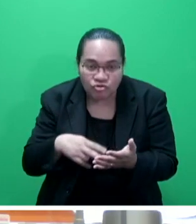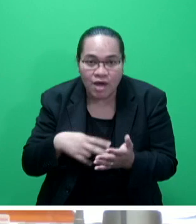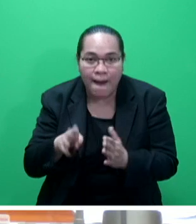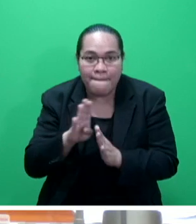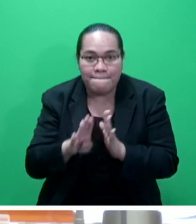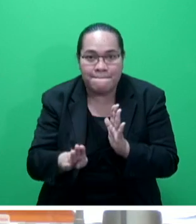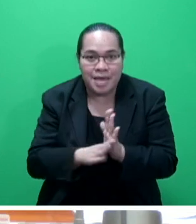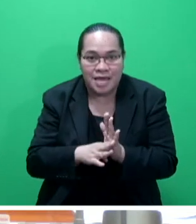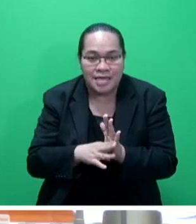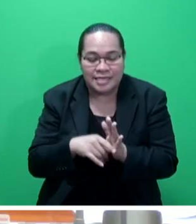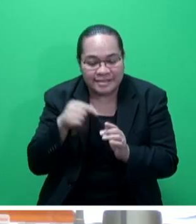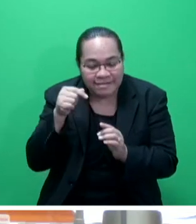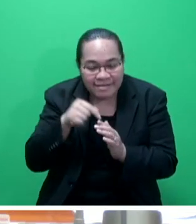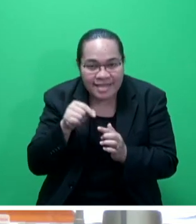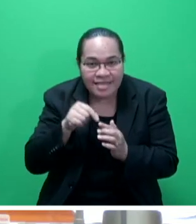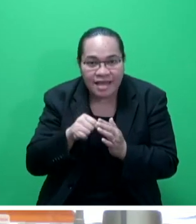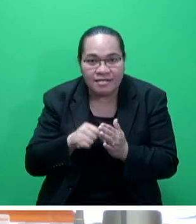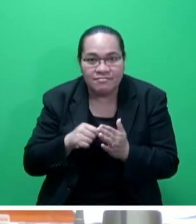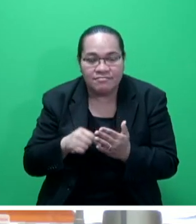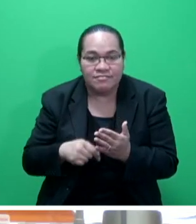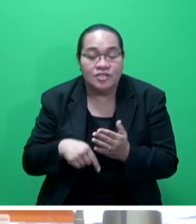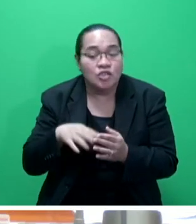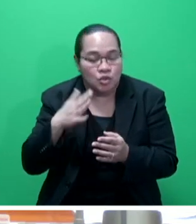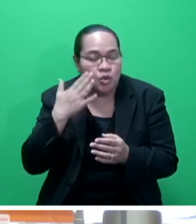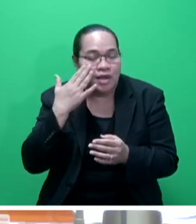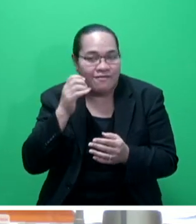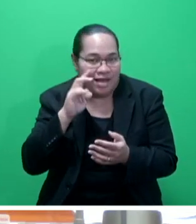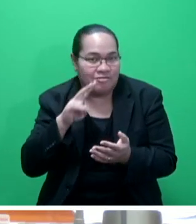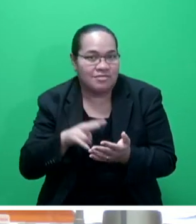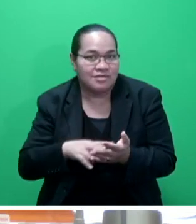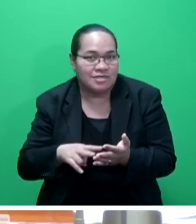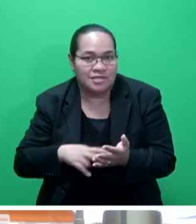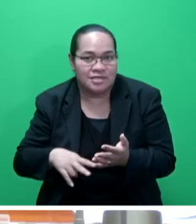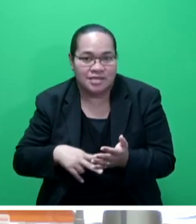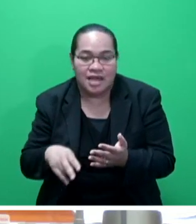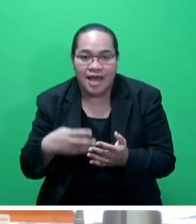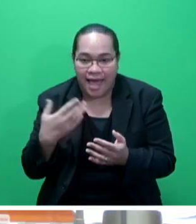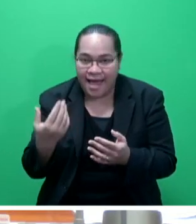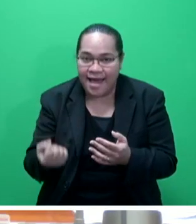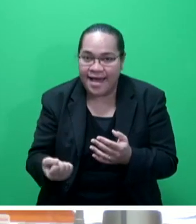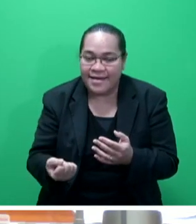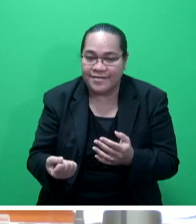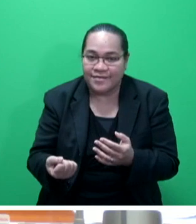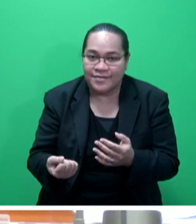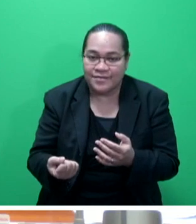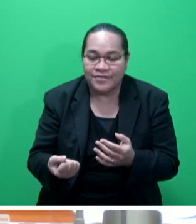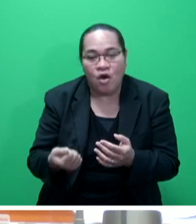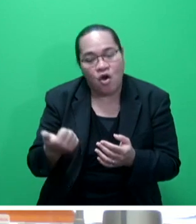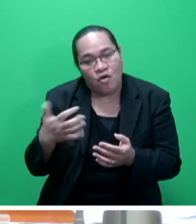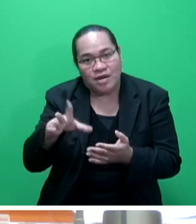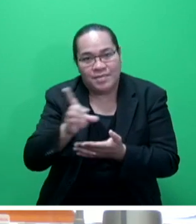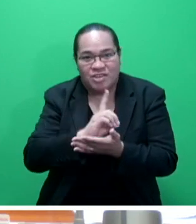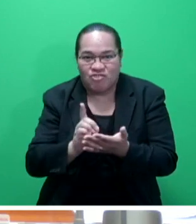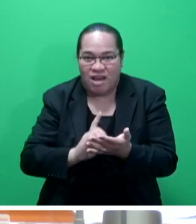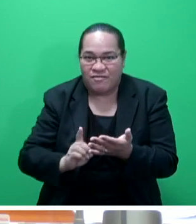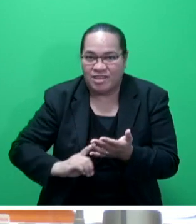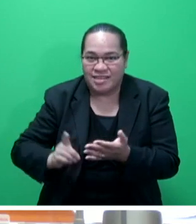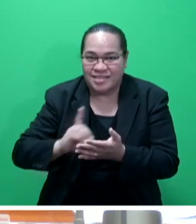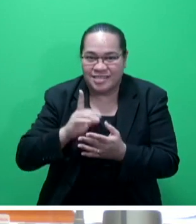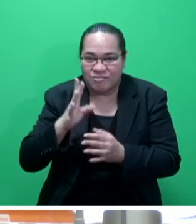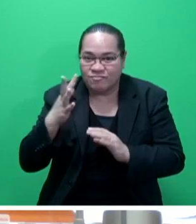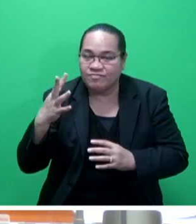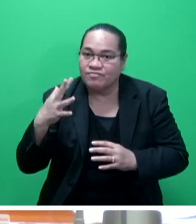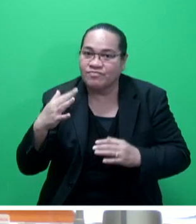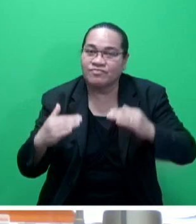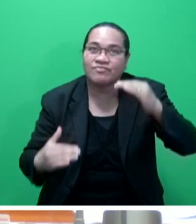which they'll have some time to look at the bill. And you'll find that it has actually been drafted in respect of international